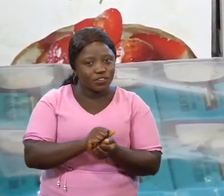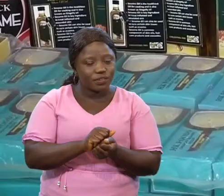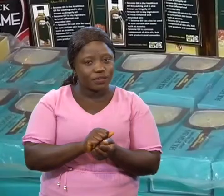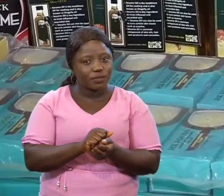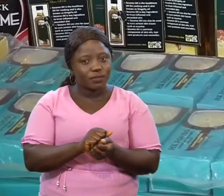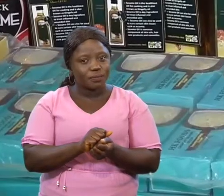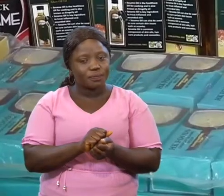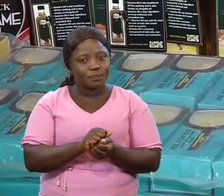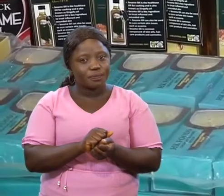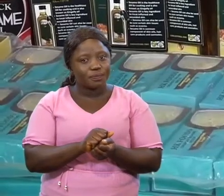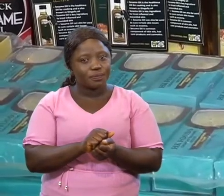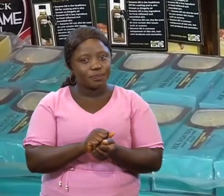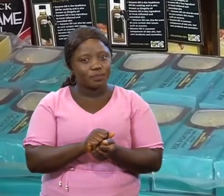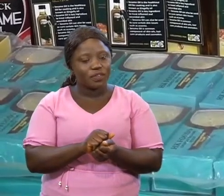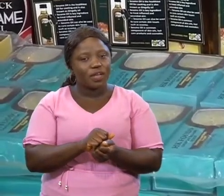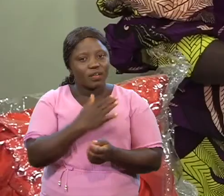drying, washing,